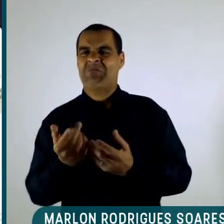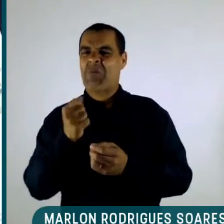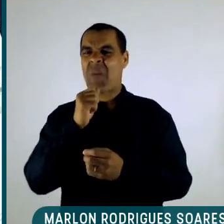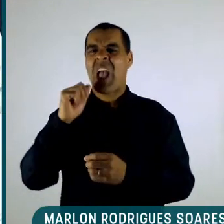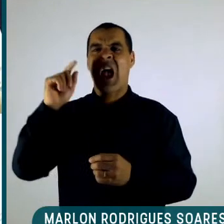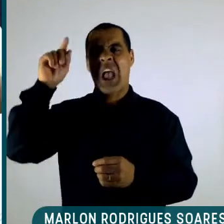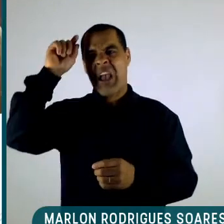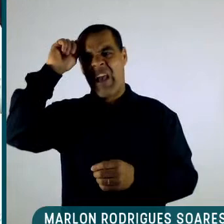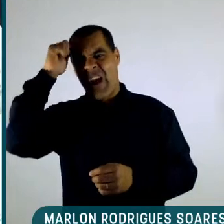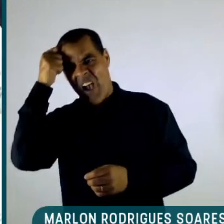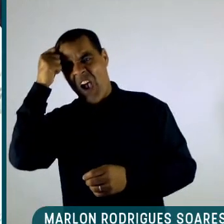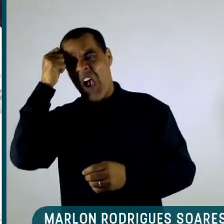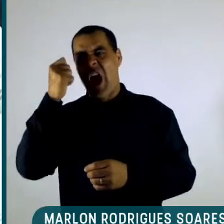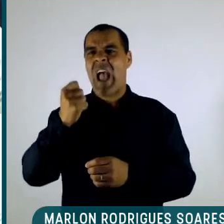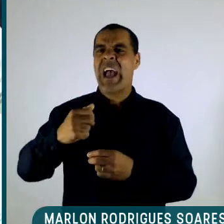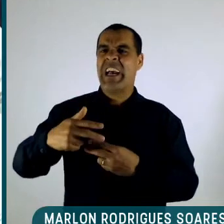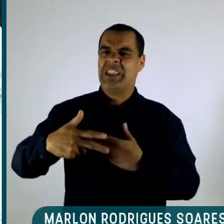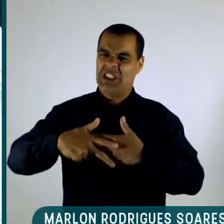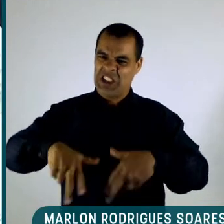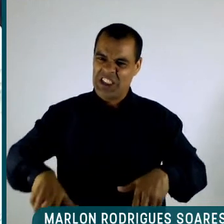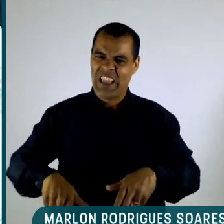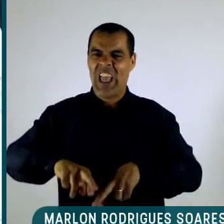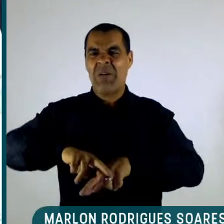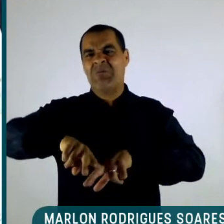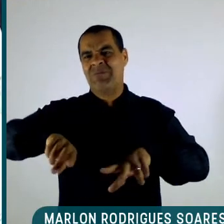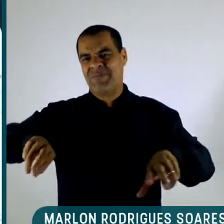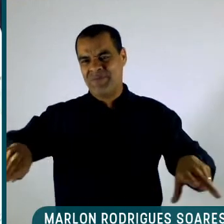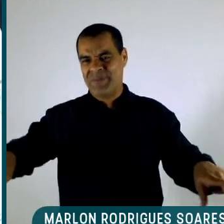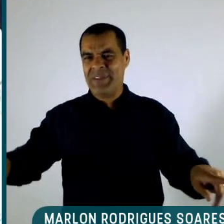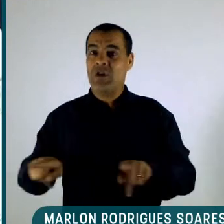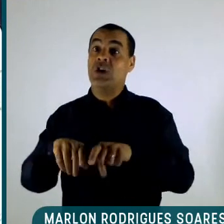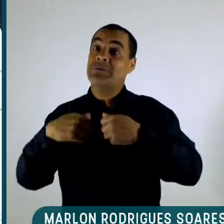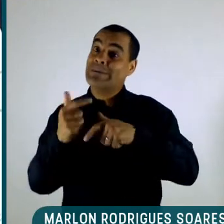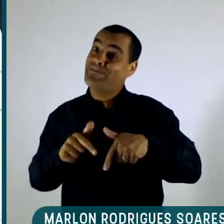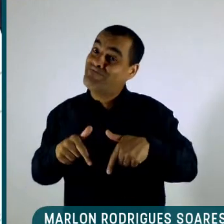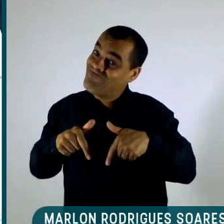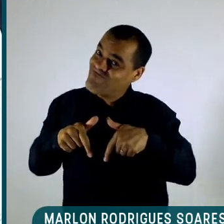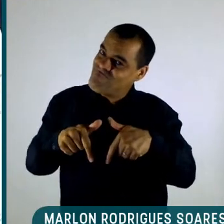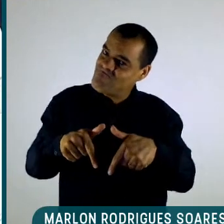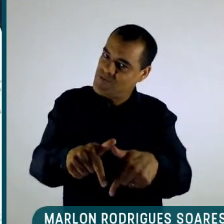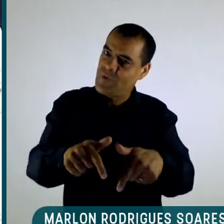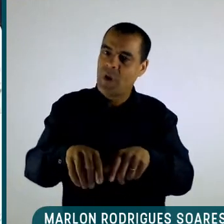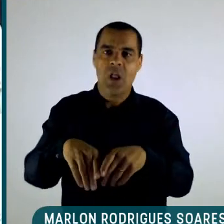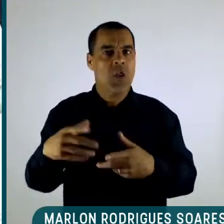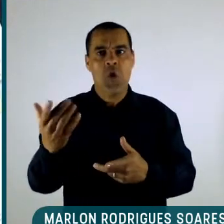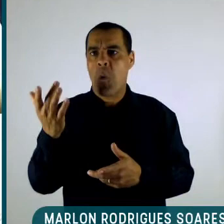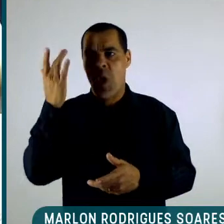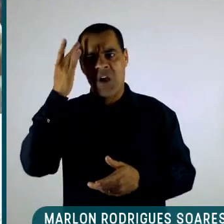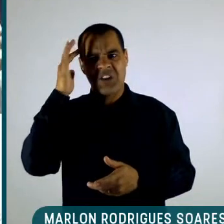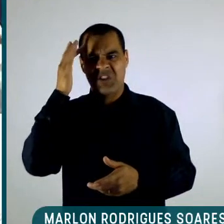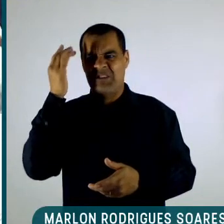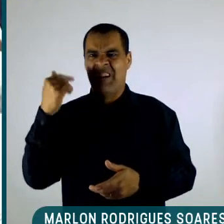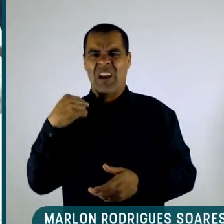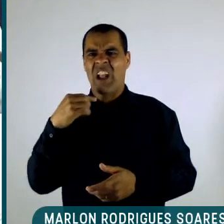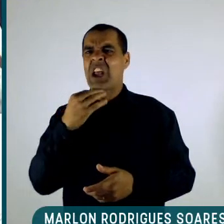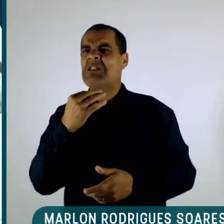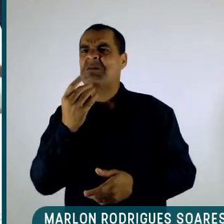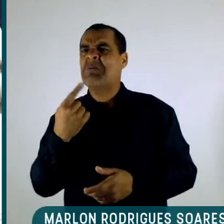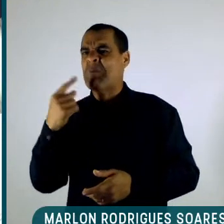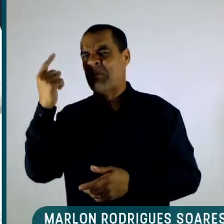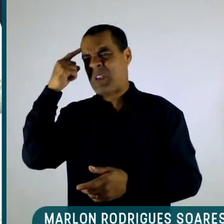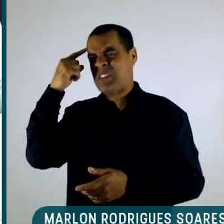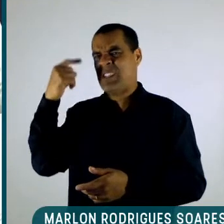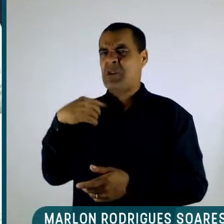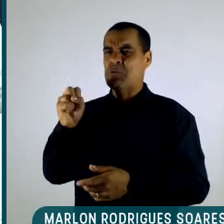this division by social income, by races. We have to face that. We cannot think that the